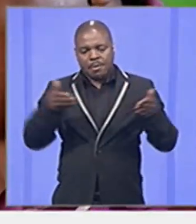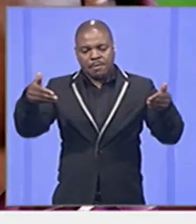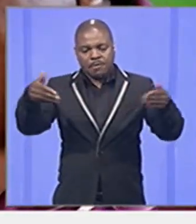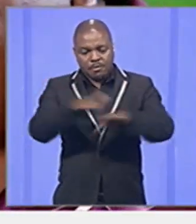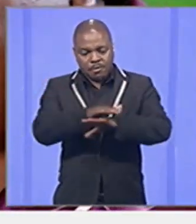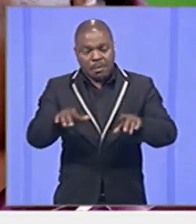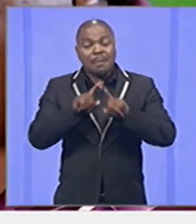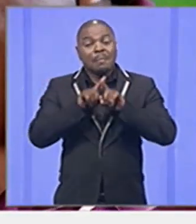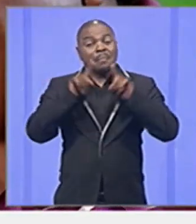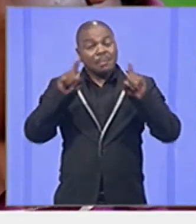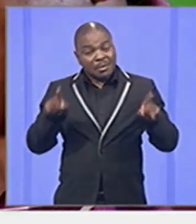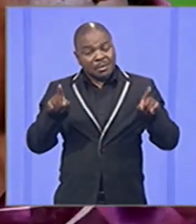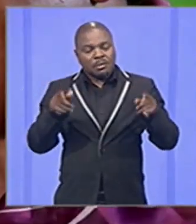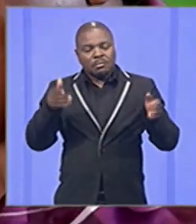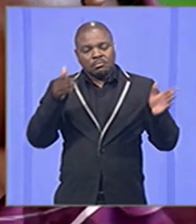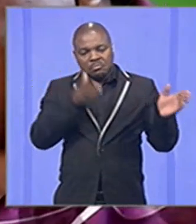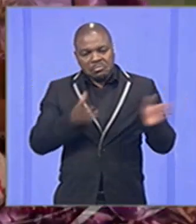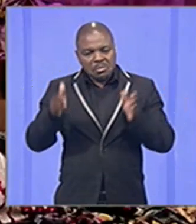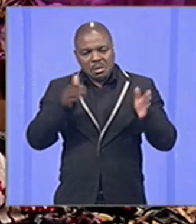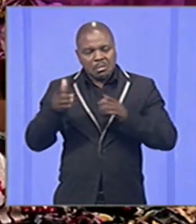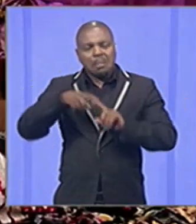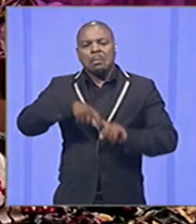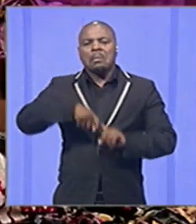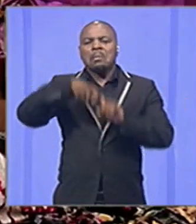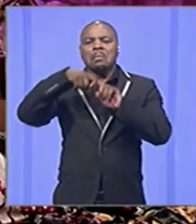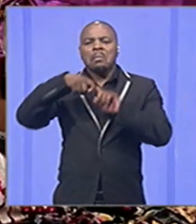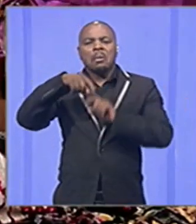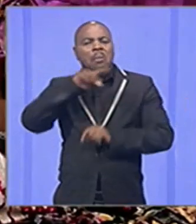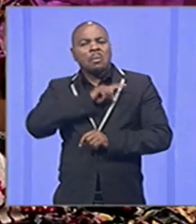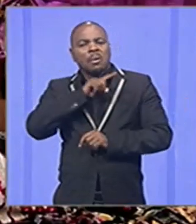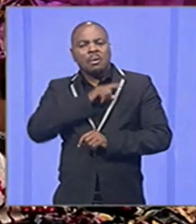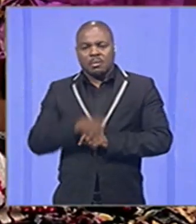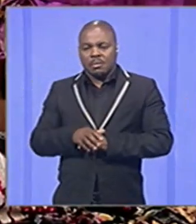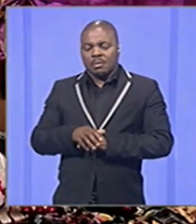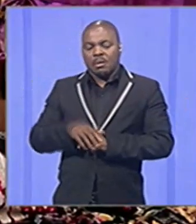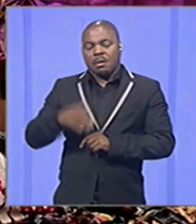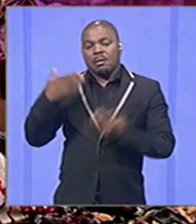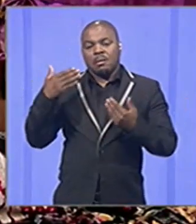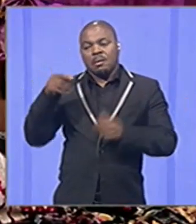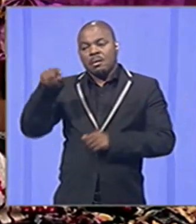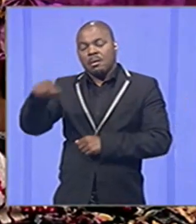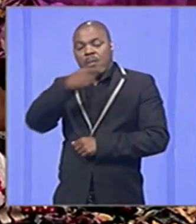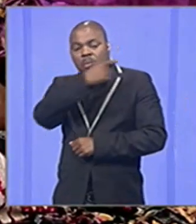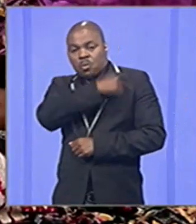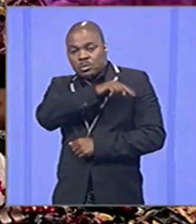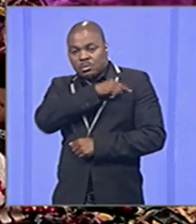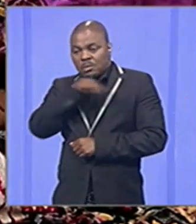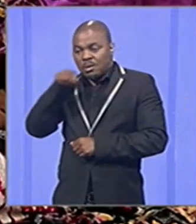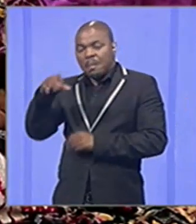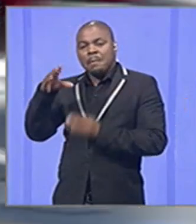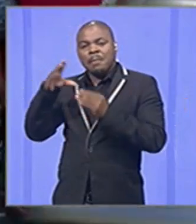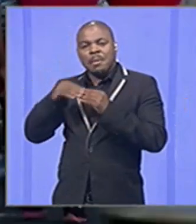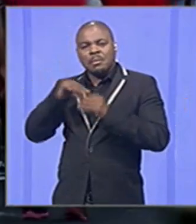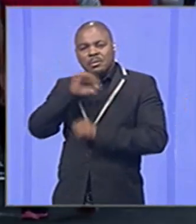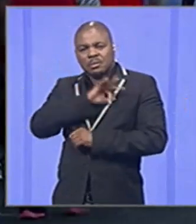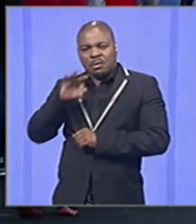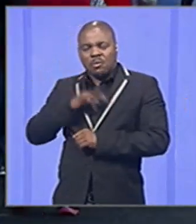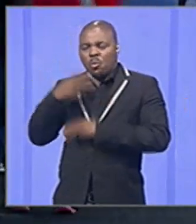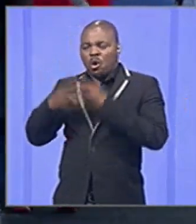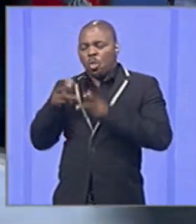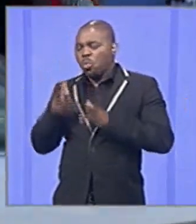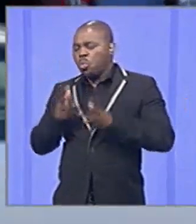fela dithulaganyo di ile tša swanela ke go emišwa ka ge bašomi ba bookelo bao e lego maloko a nehao ba ngadile mošomo